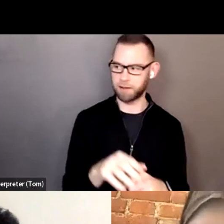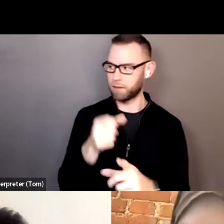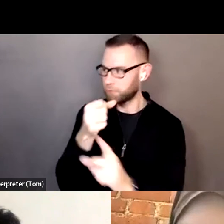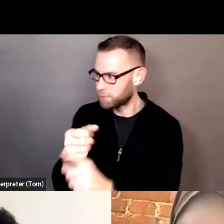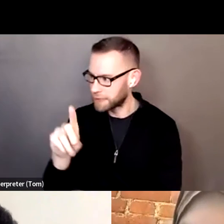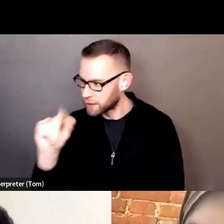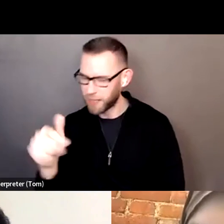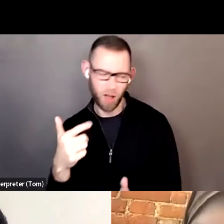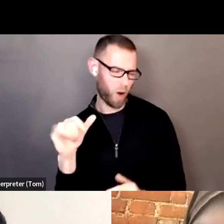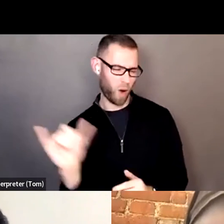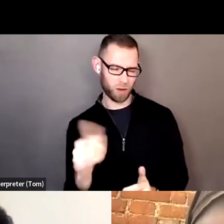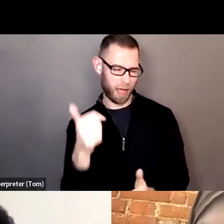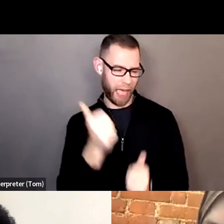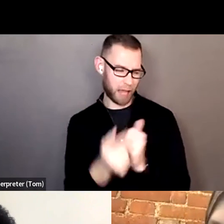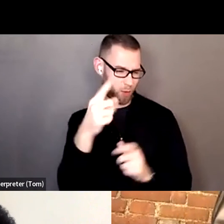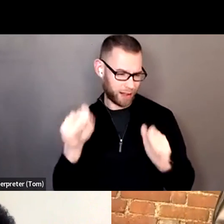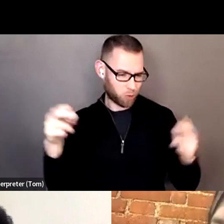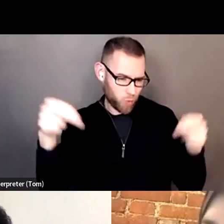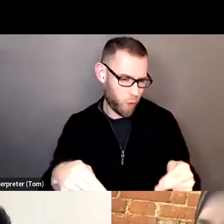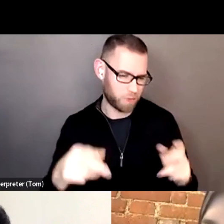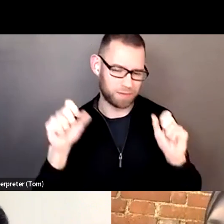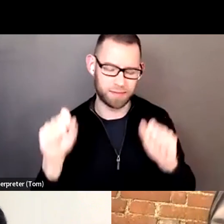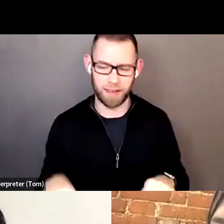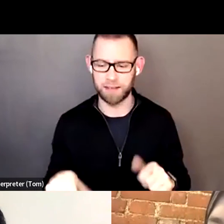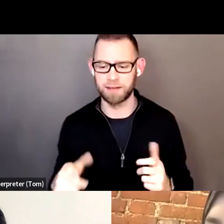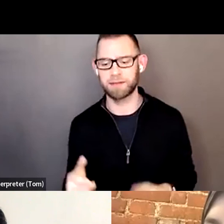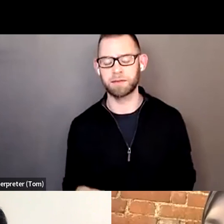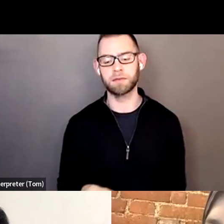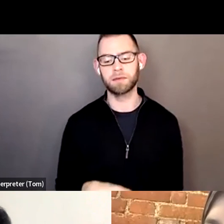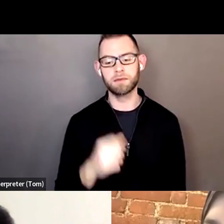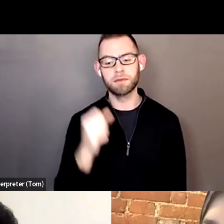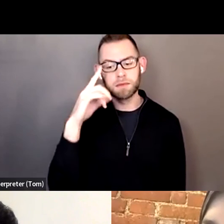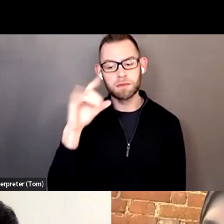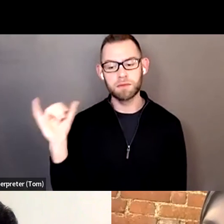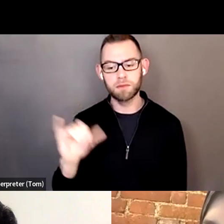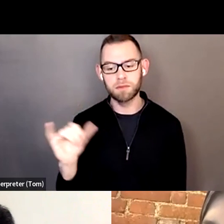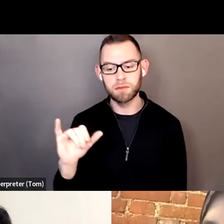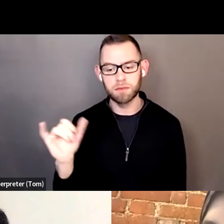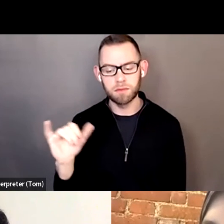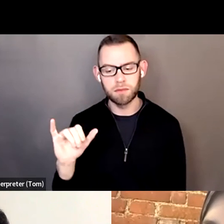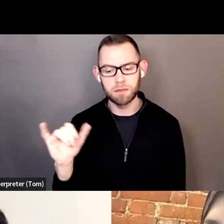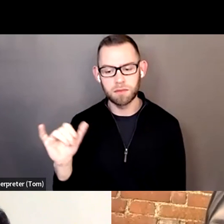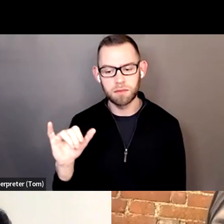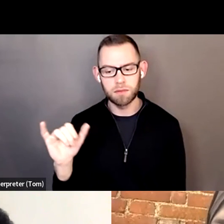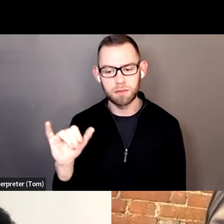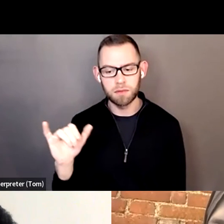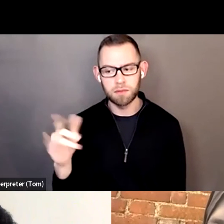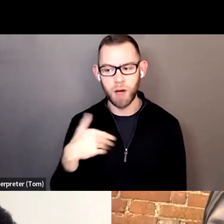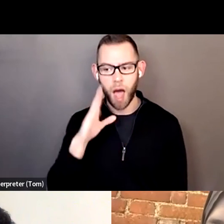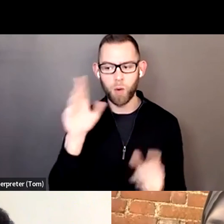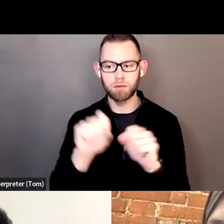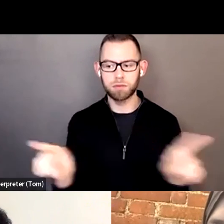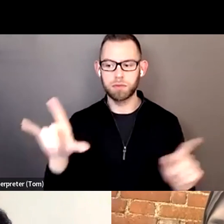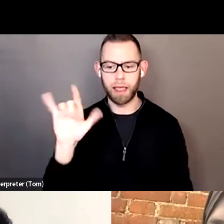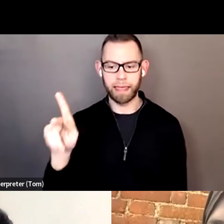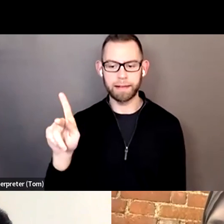and participate in the event. I also have a survey for this event. I'm sending out the link right now. And I'm